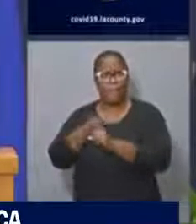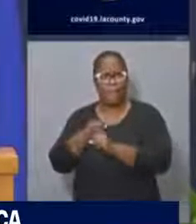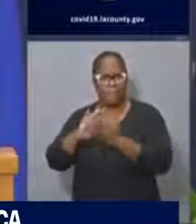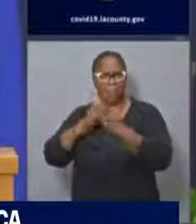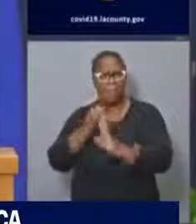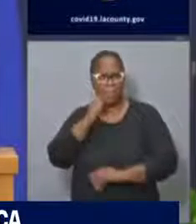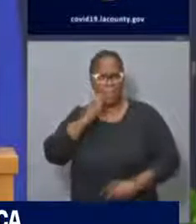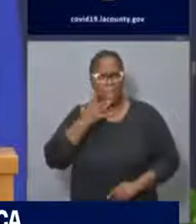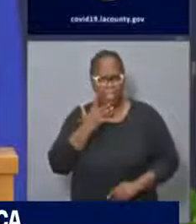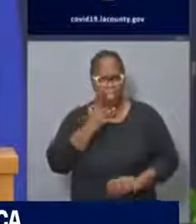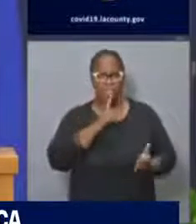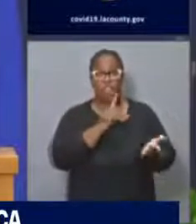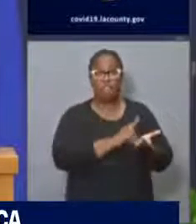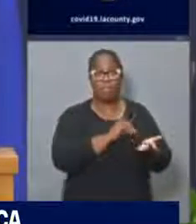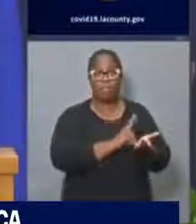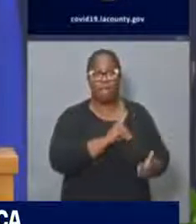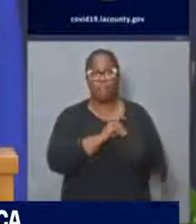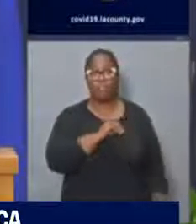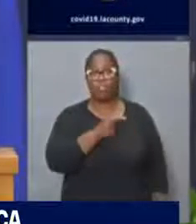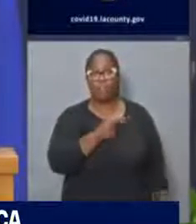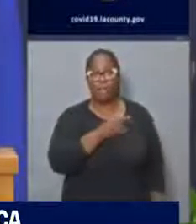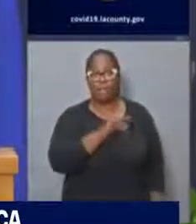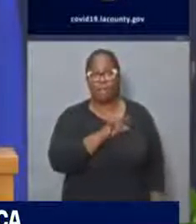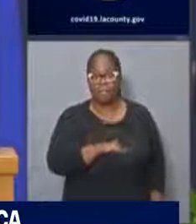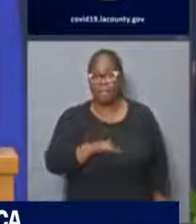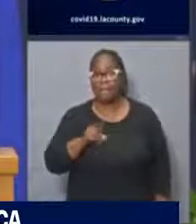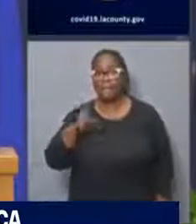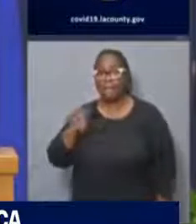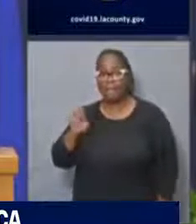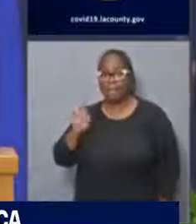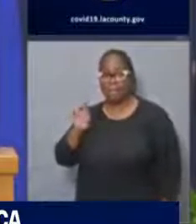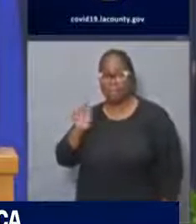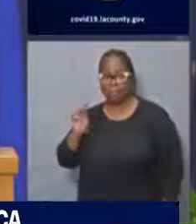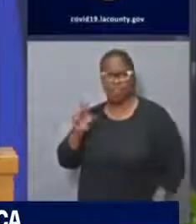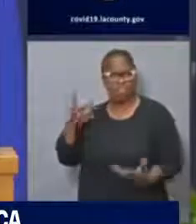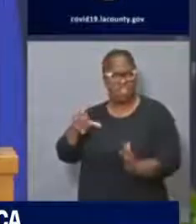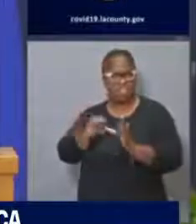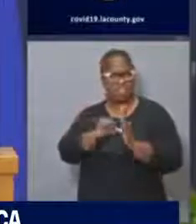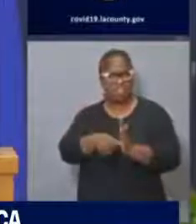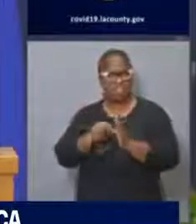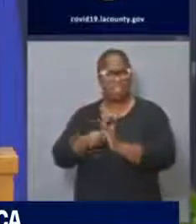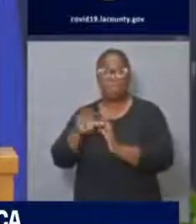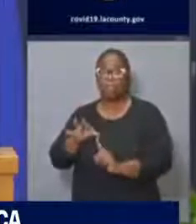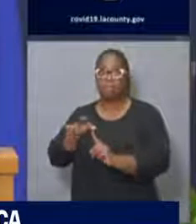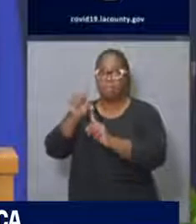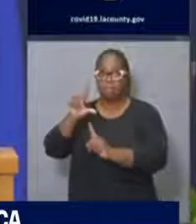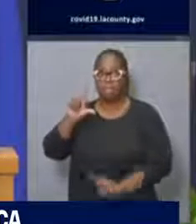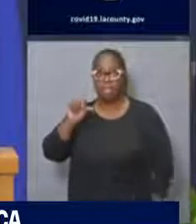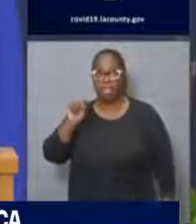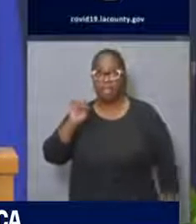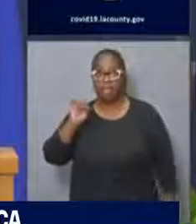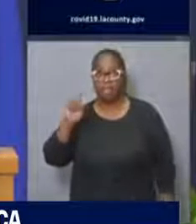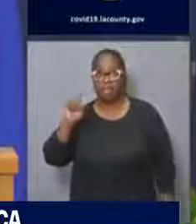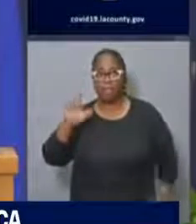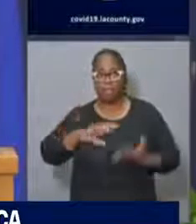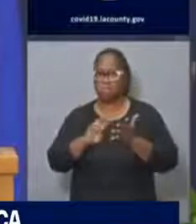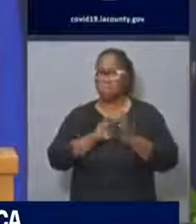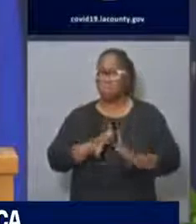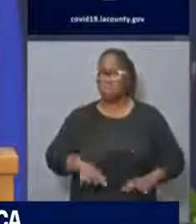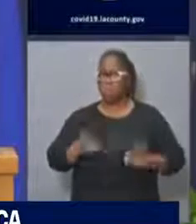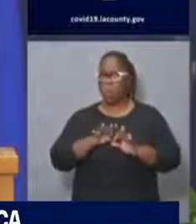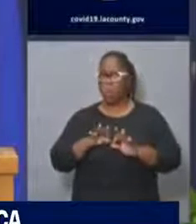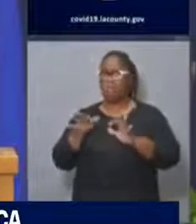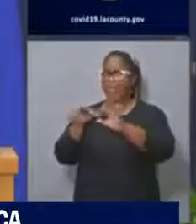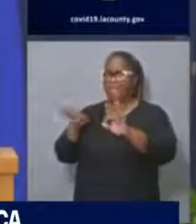Galley highlighted this rise, particularly in the Latinx community. These make resources such as in-language and culturally